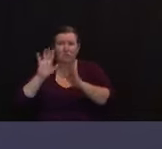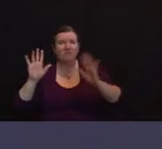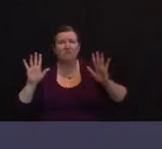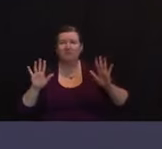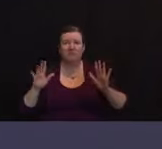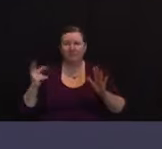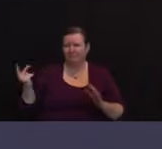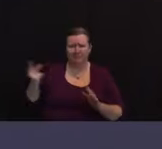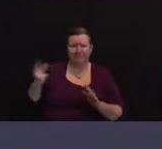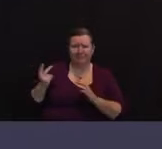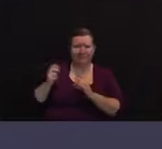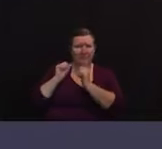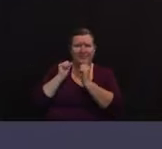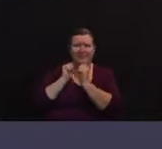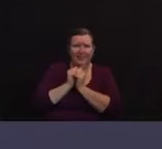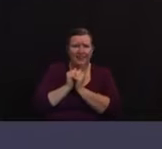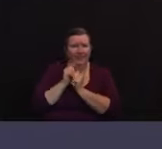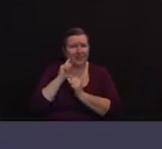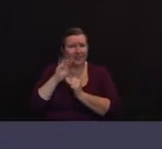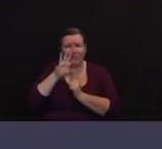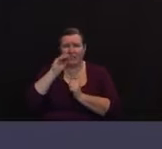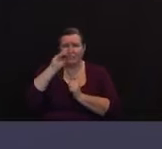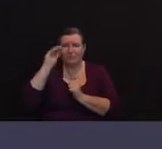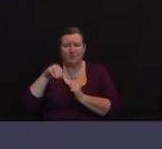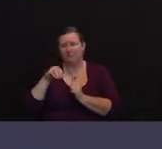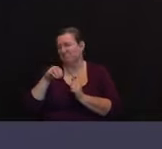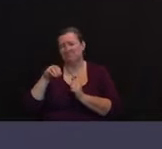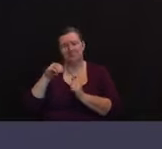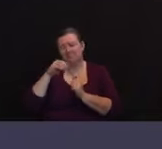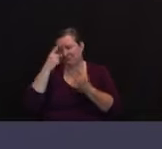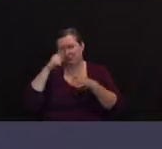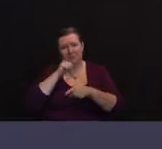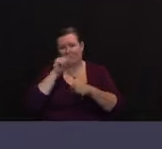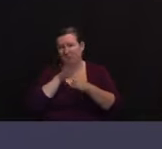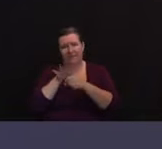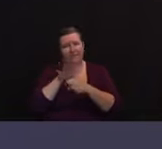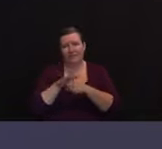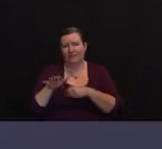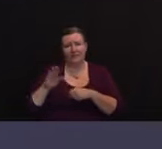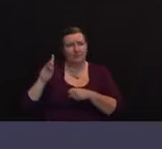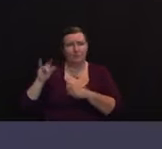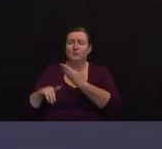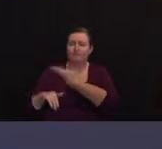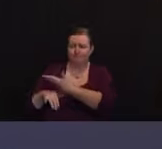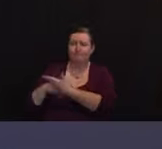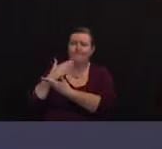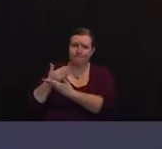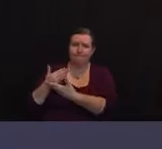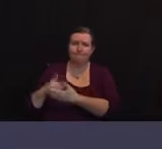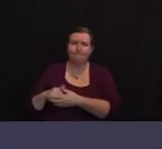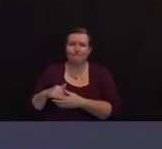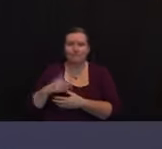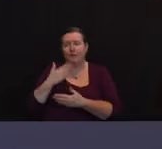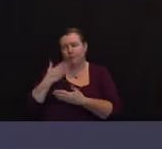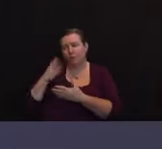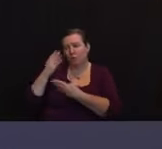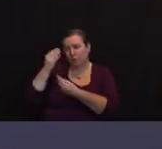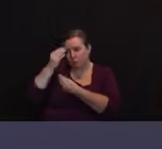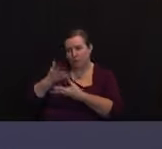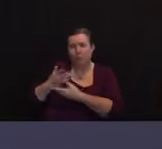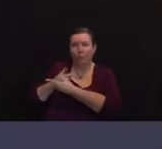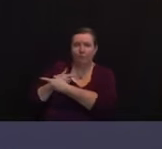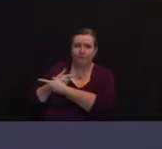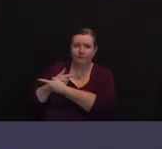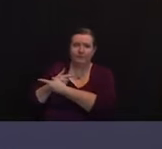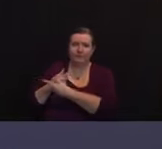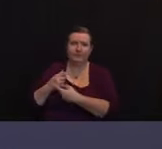change. And so thank you for everything, and thanks for the full report, particularly on visitations. And you mentioned